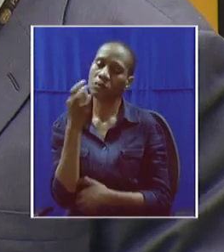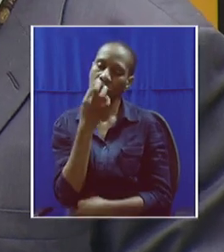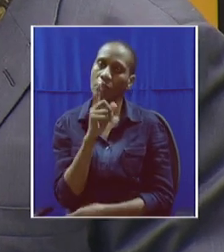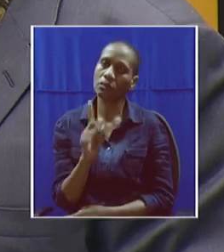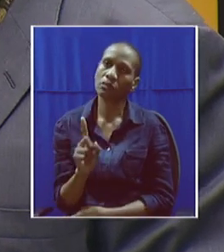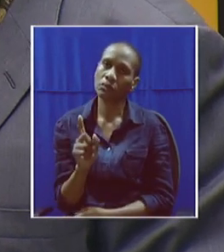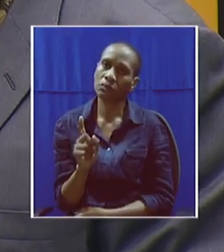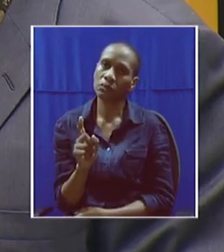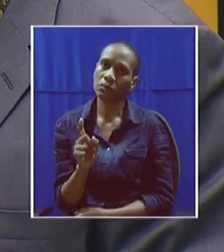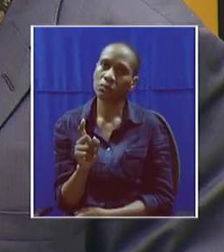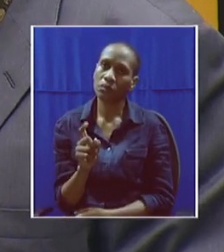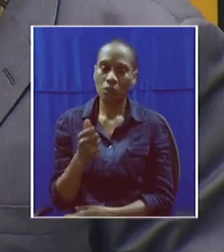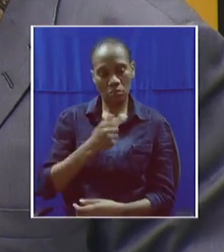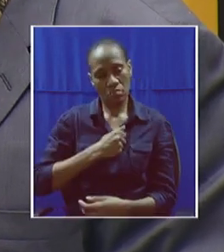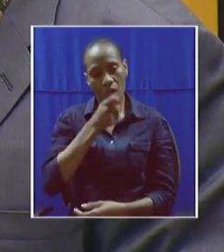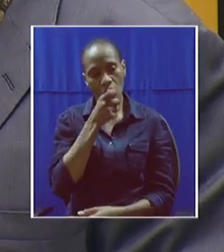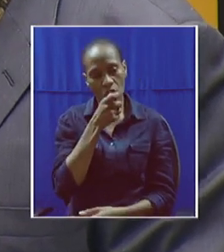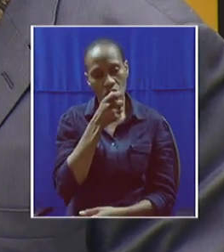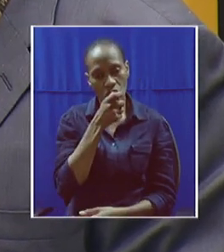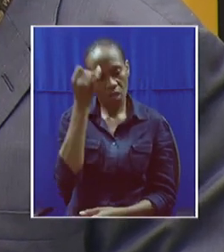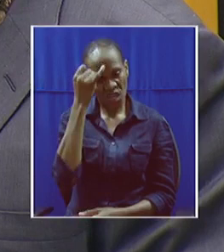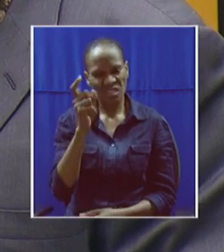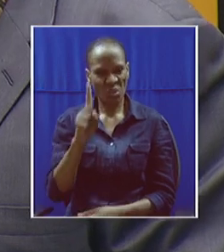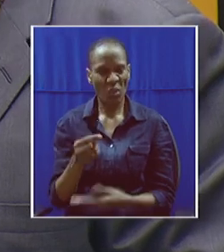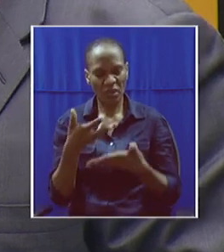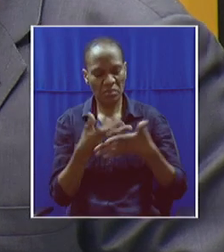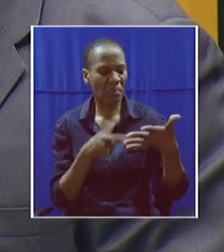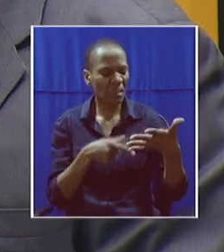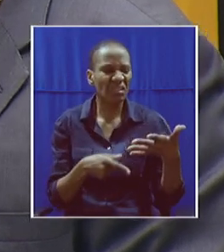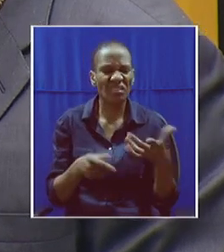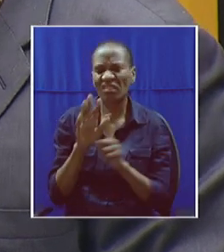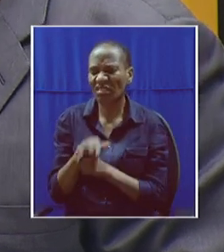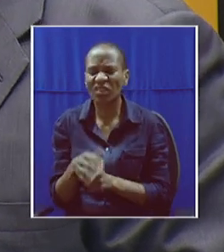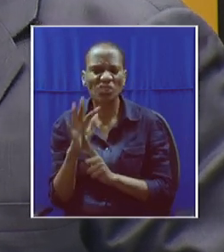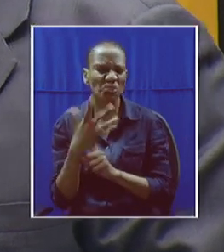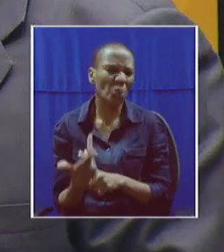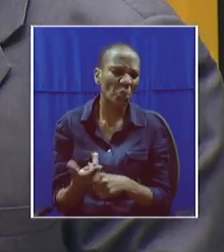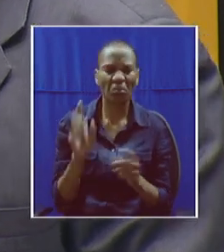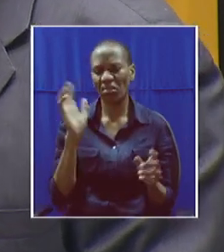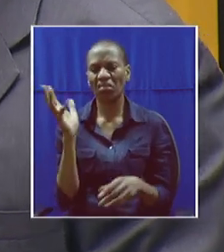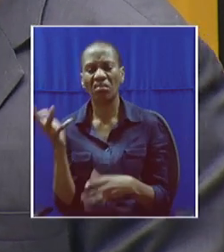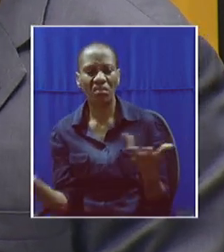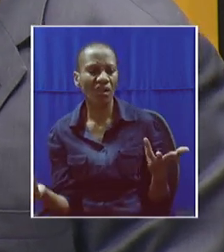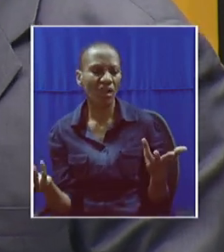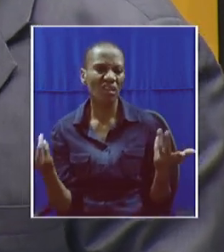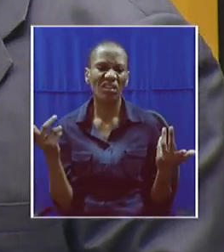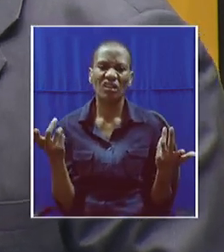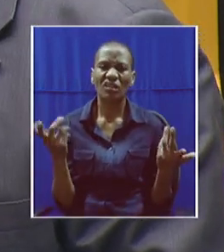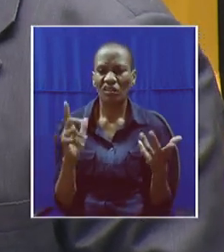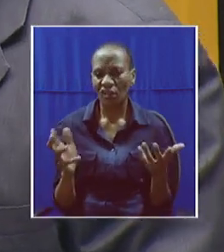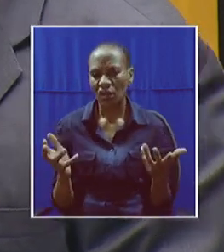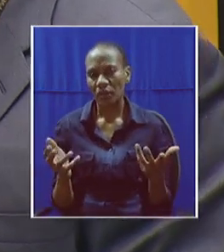says my contribution is that this paper is neoliberal is George Soros and so